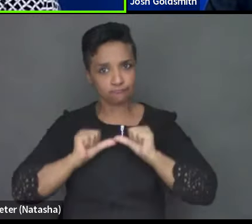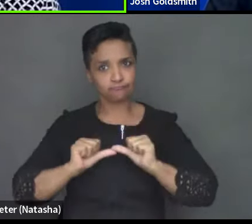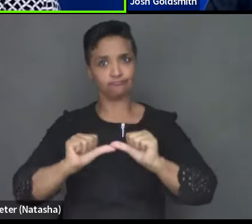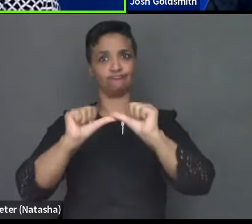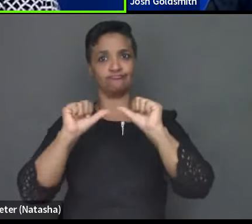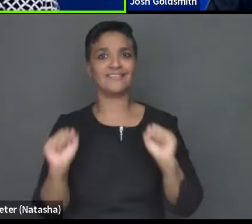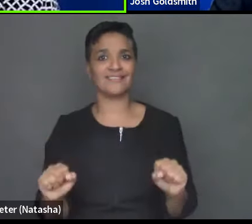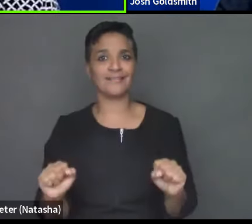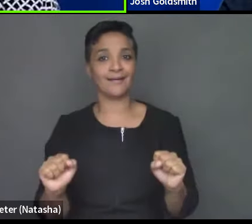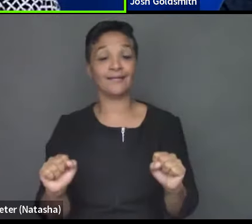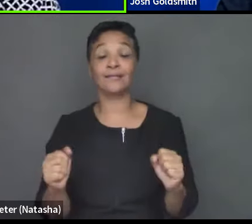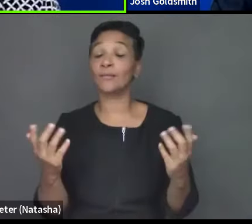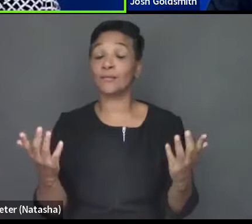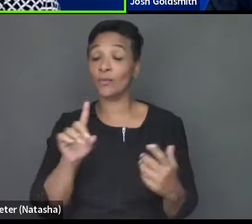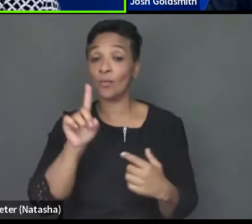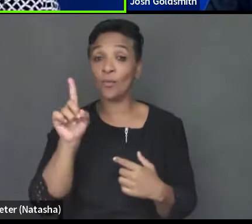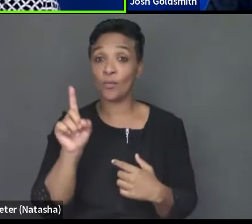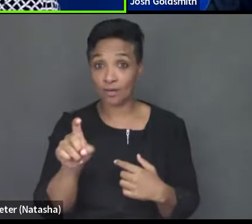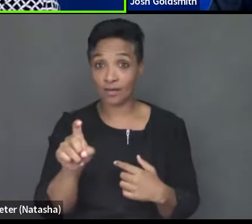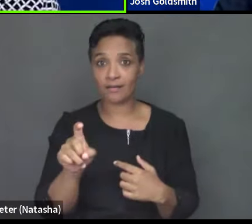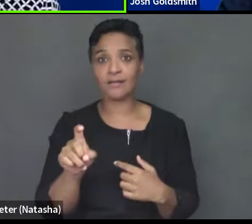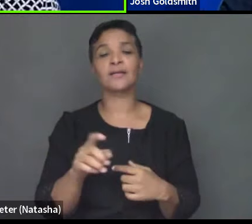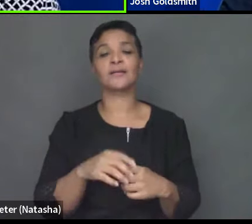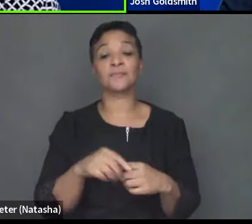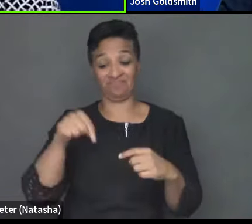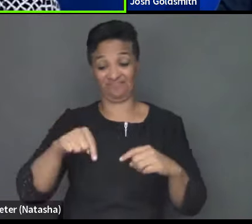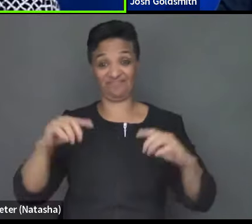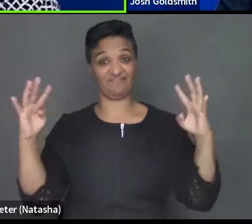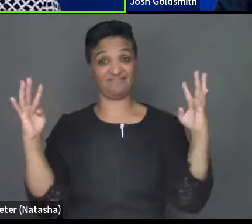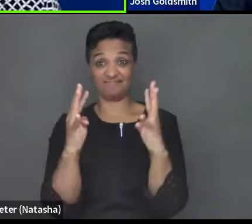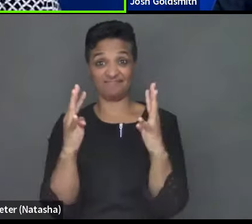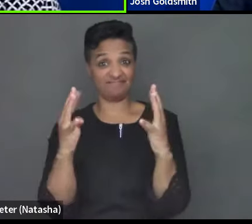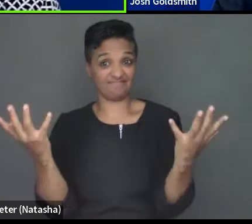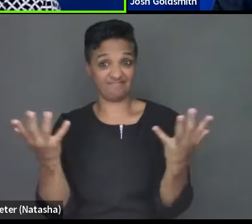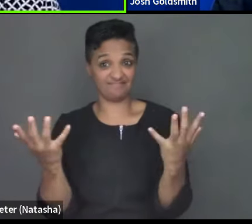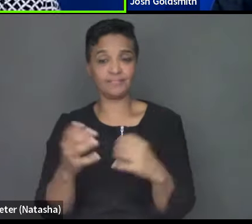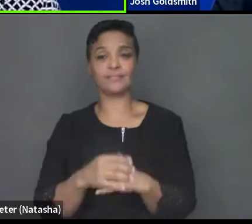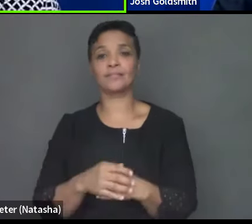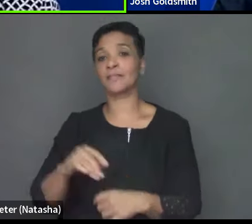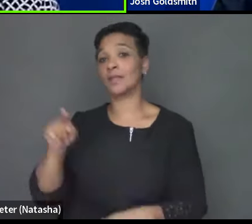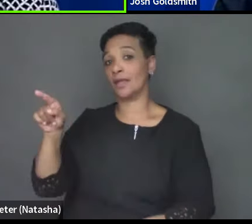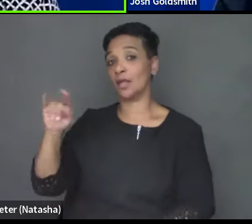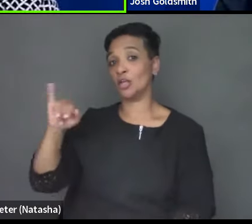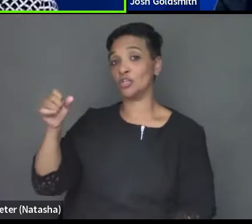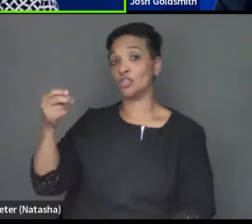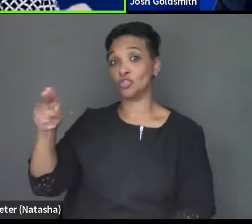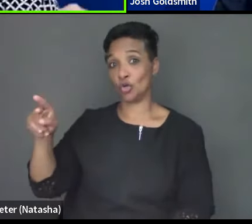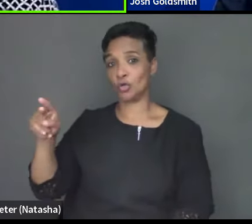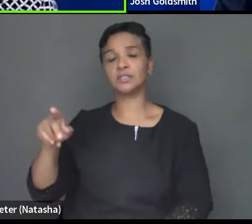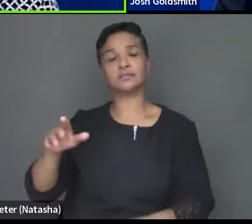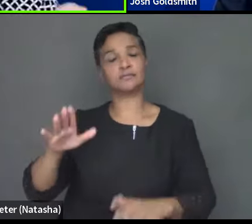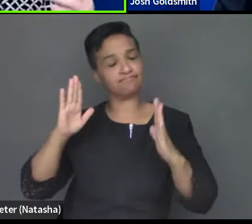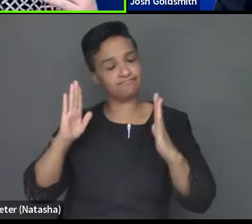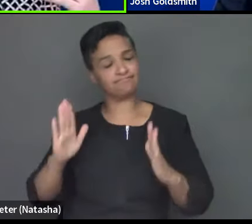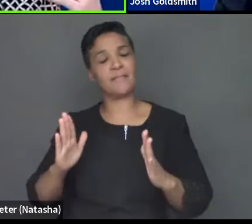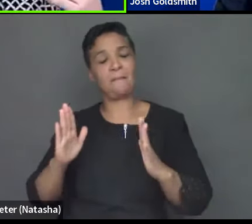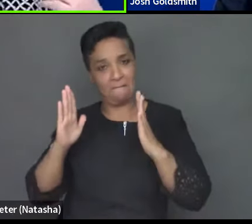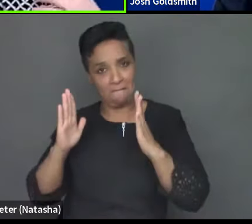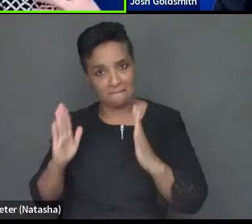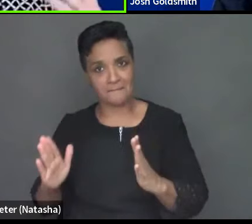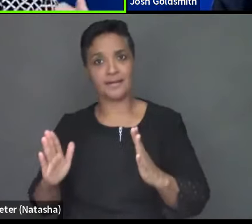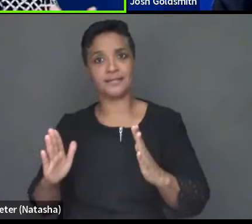thing that you should know about this summit is that Josh insists that we make